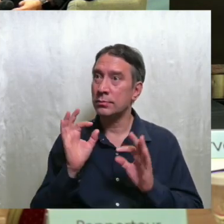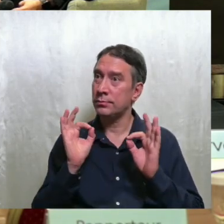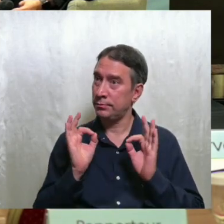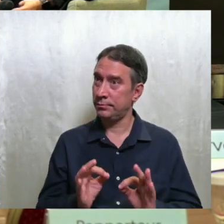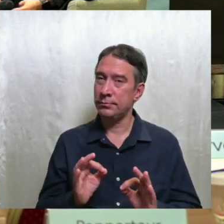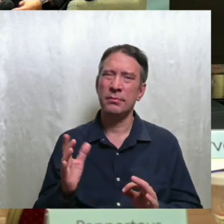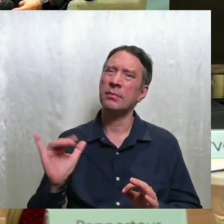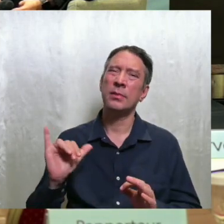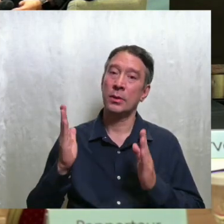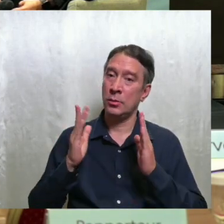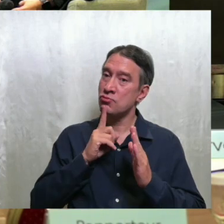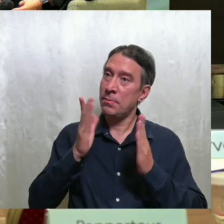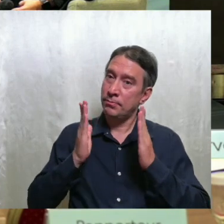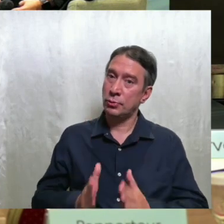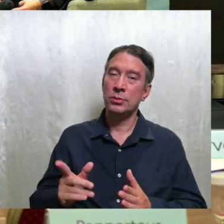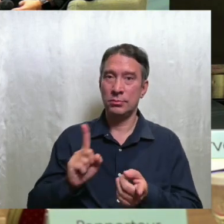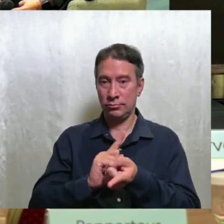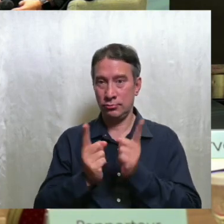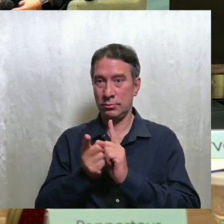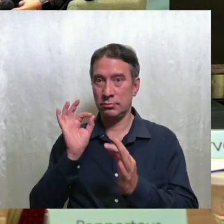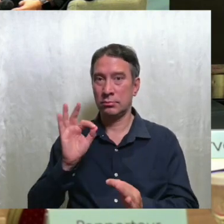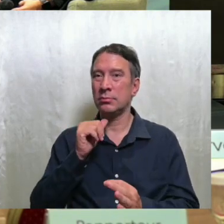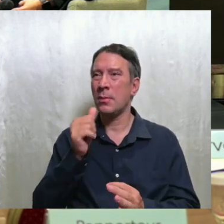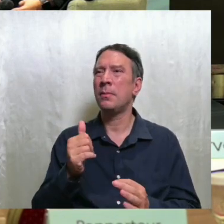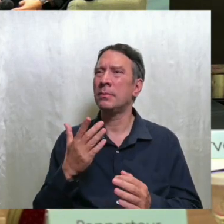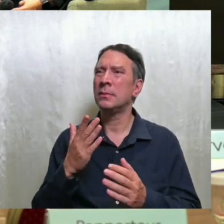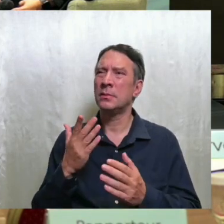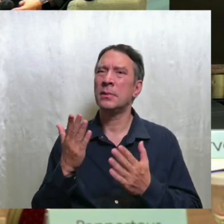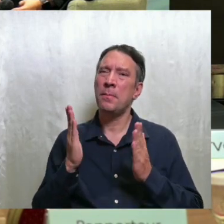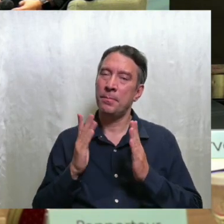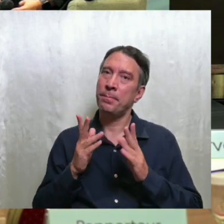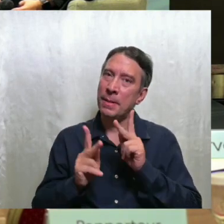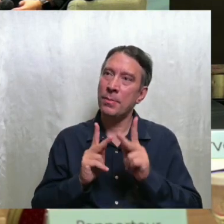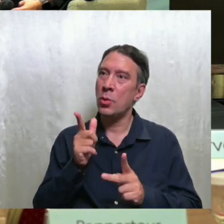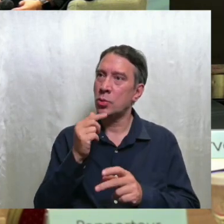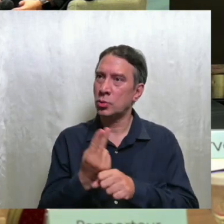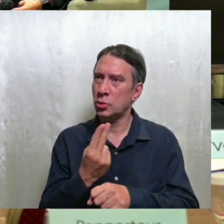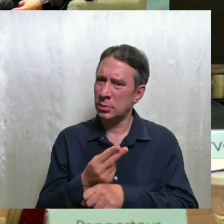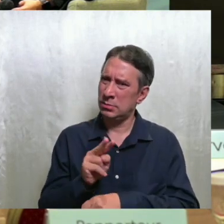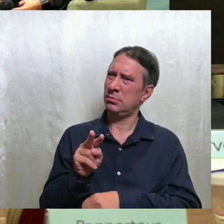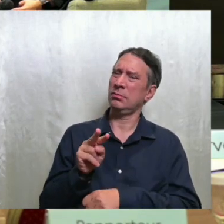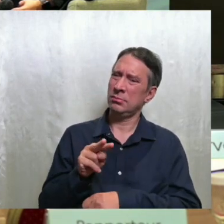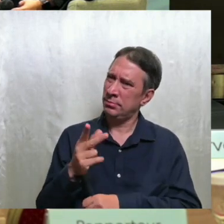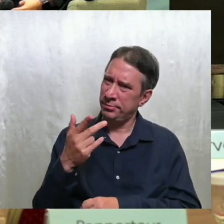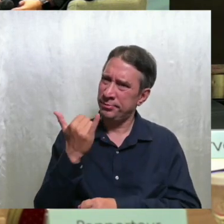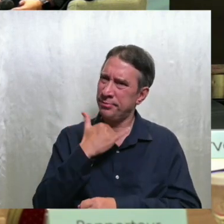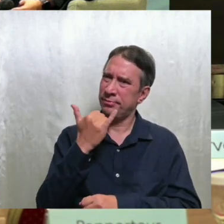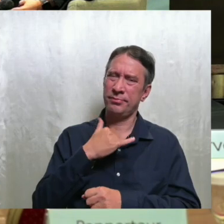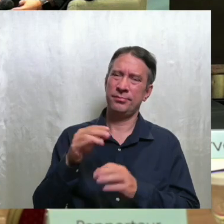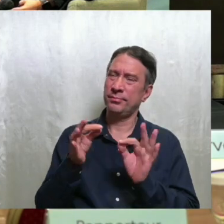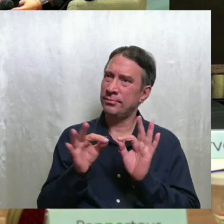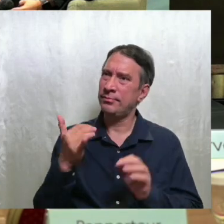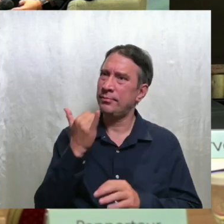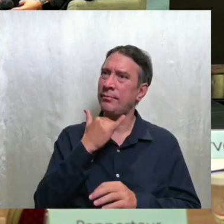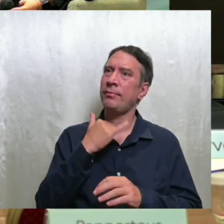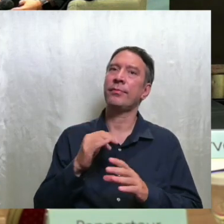semantics, I would say, that's going out of it. So yes, there are concerns when we are talking about languages that are less spoken or languages